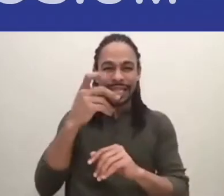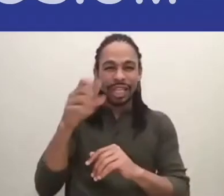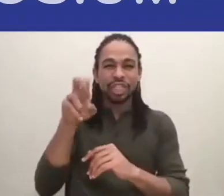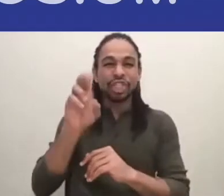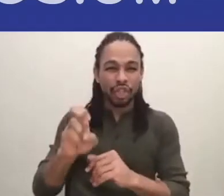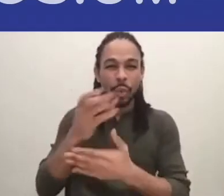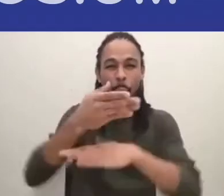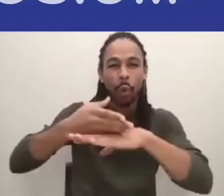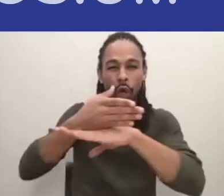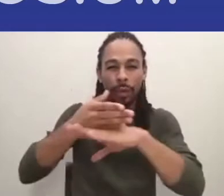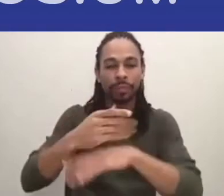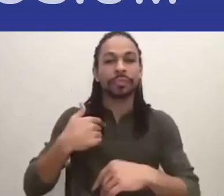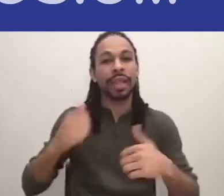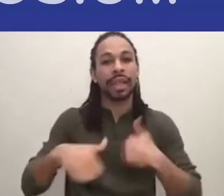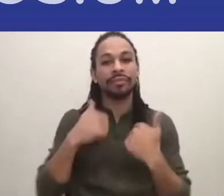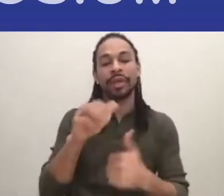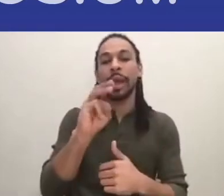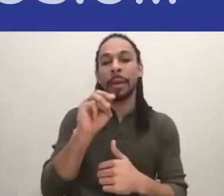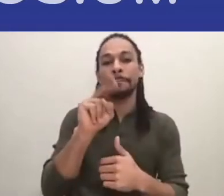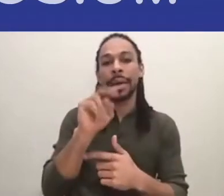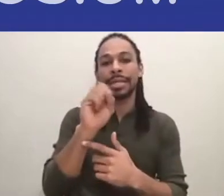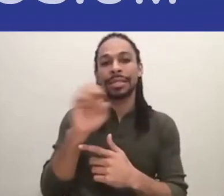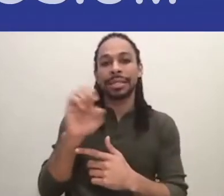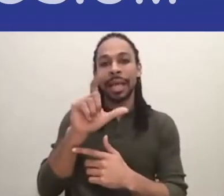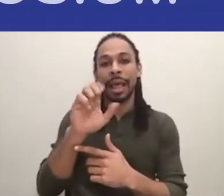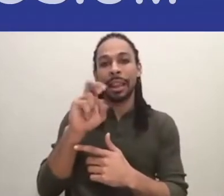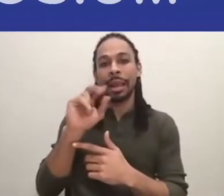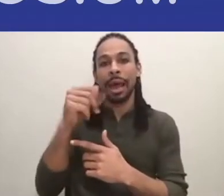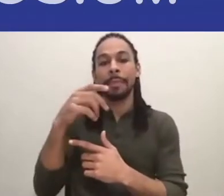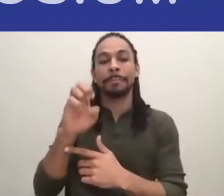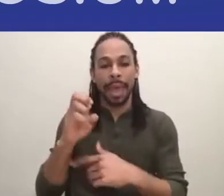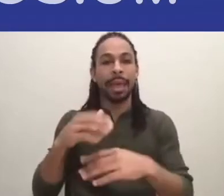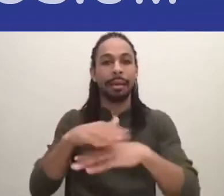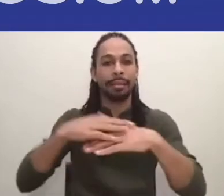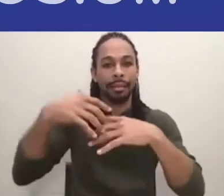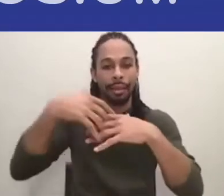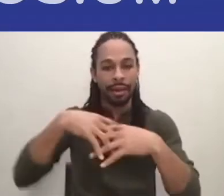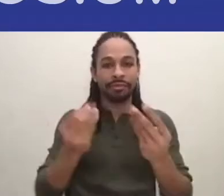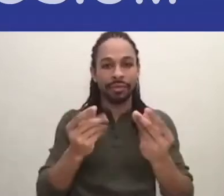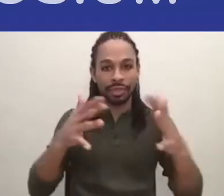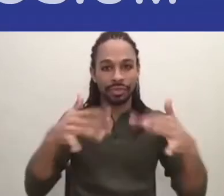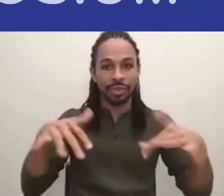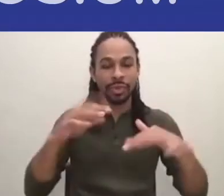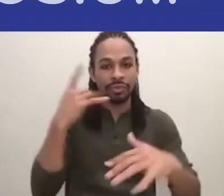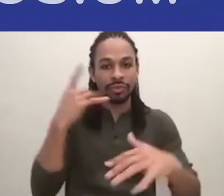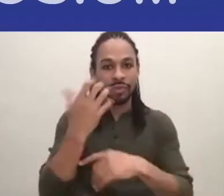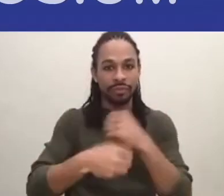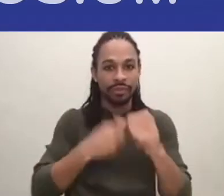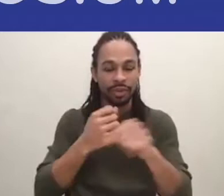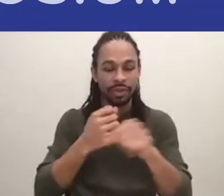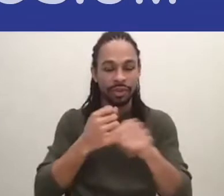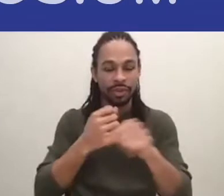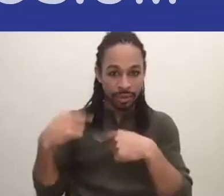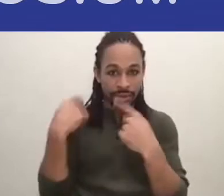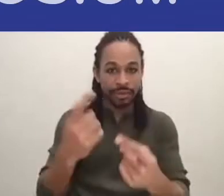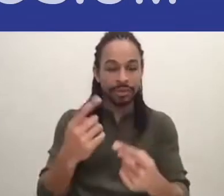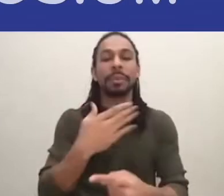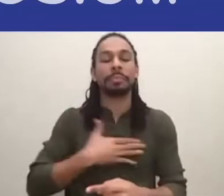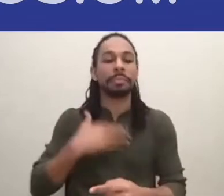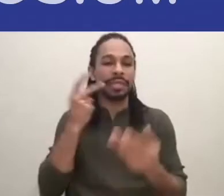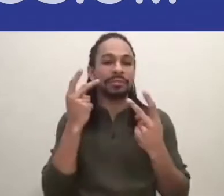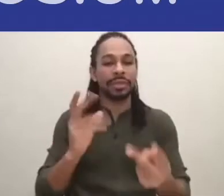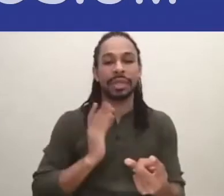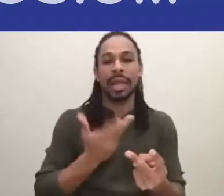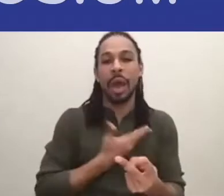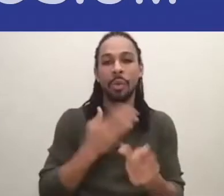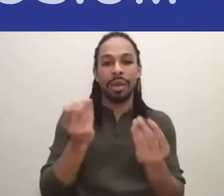territory for 5 years now. And for those just joining us, please visit our land acknowledgement on the agenda page and lift up the Indigenous lands